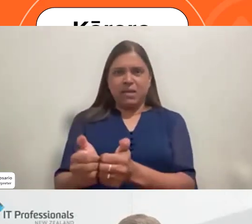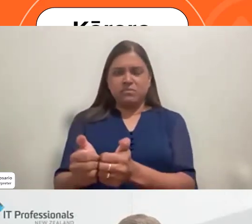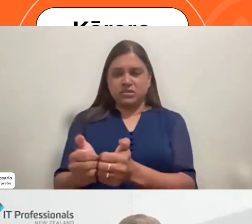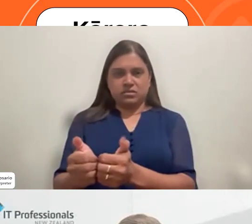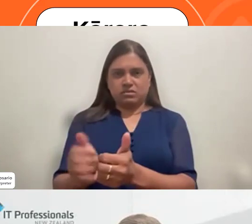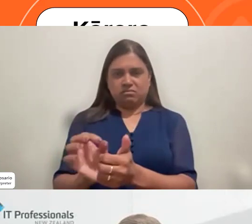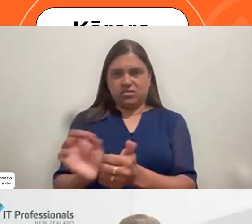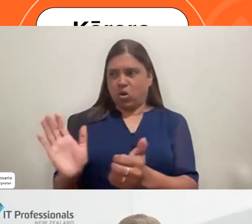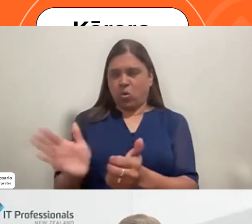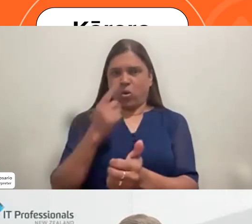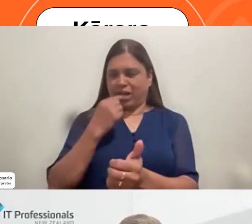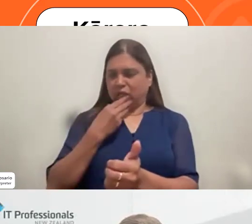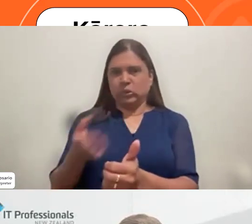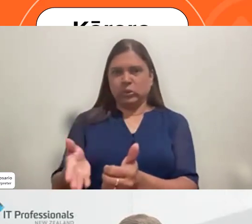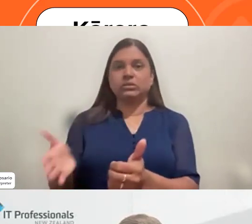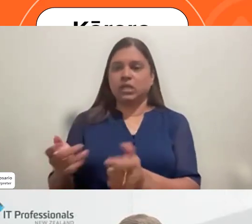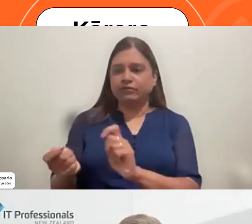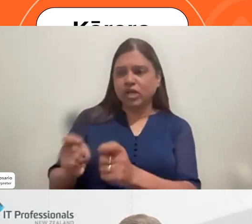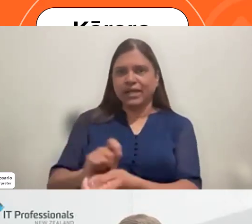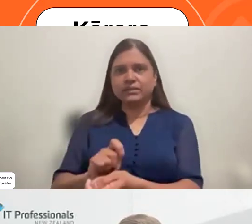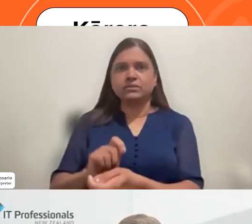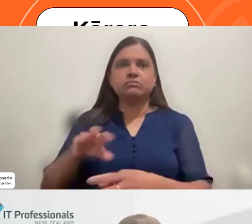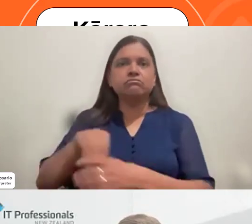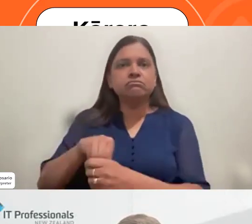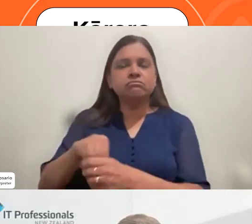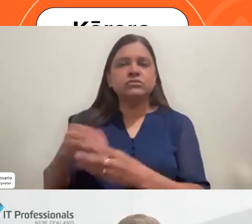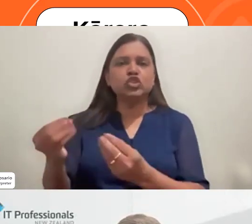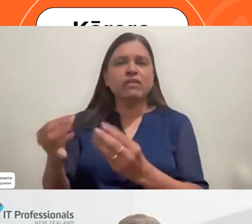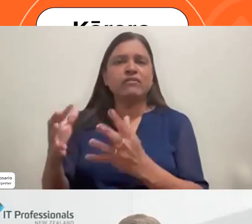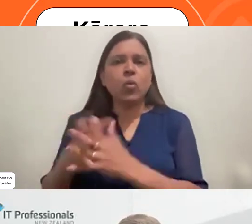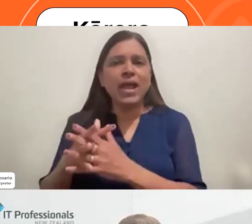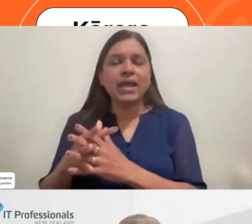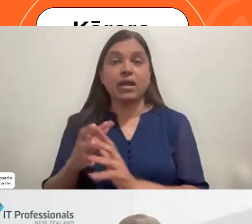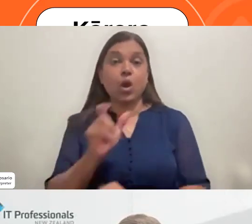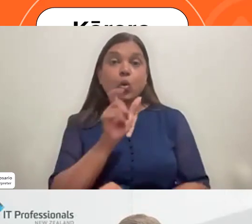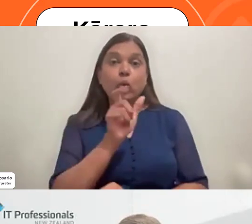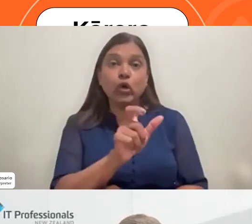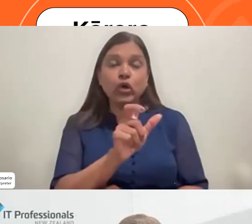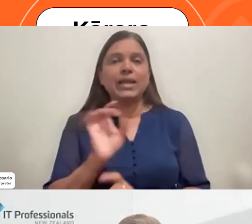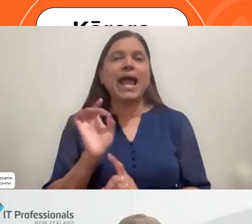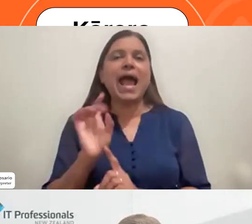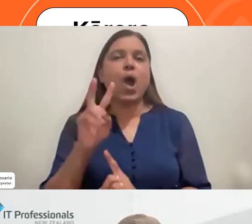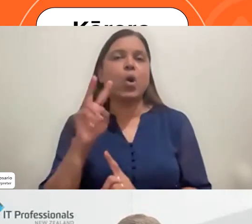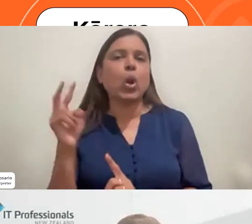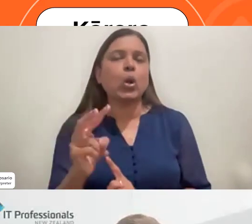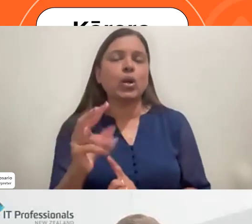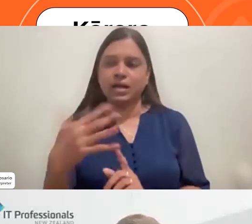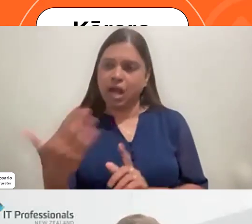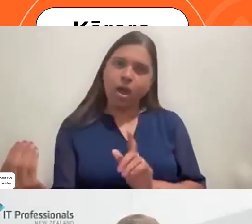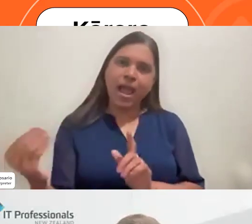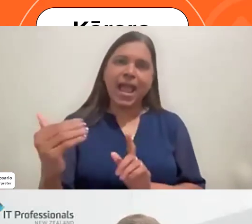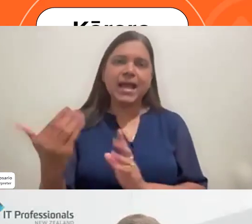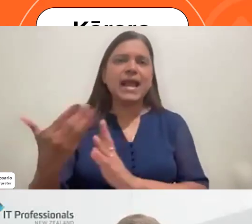design practices built into their software, like Word or Outlook. They have a range of different options to help